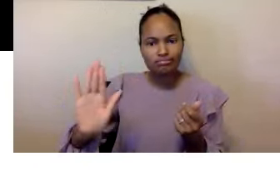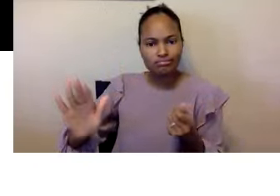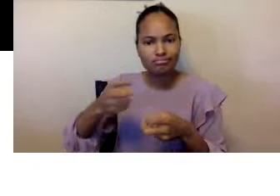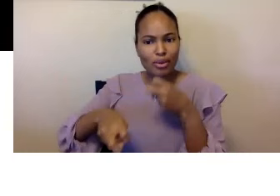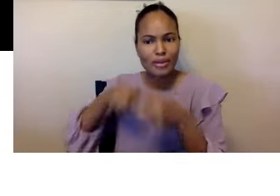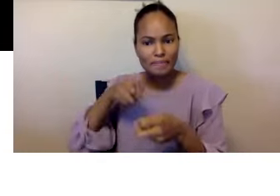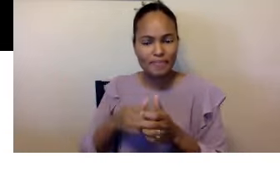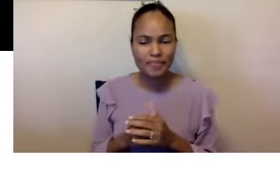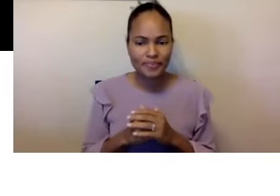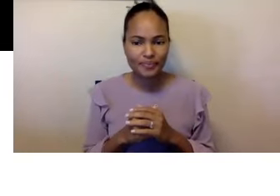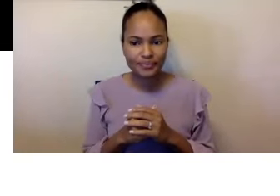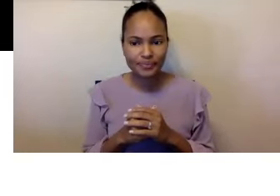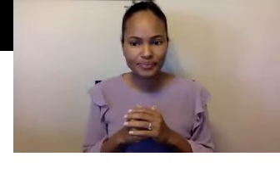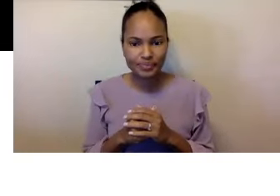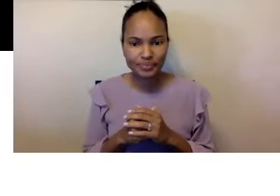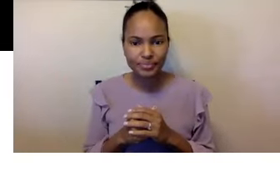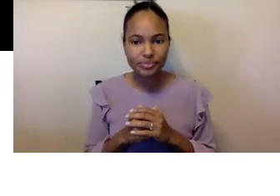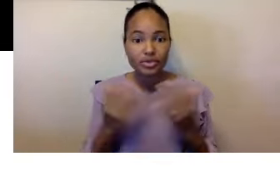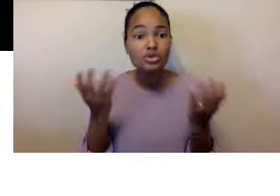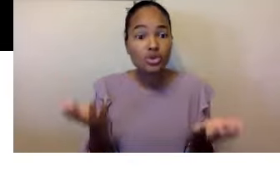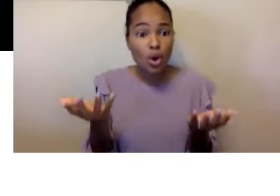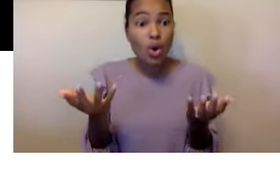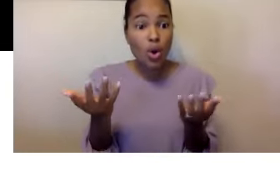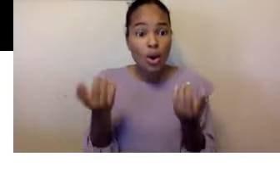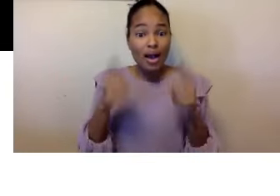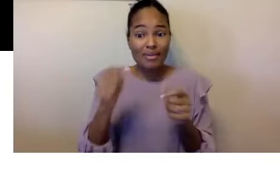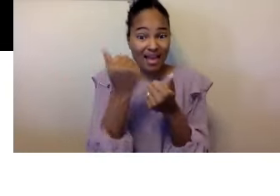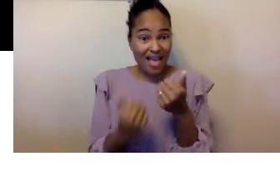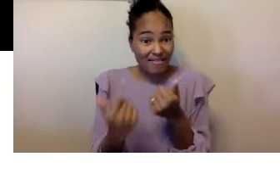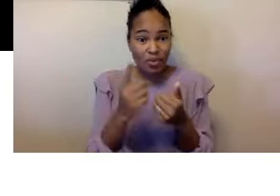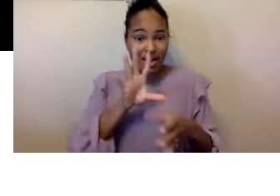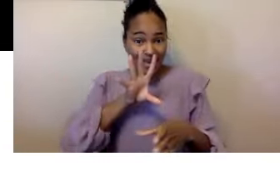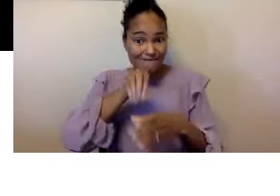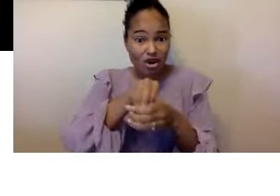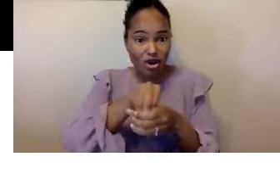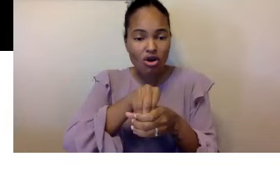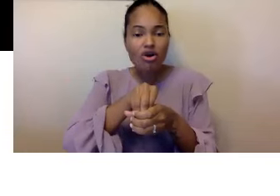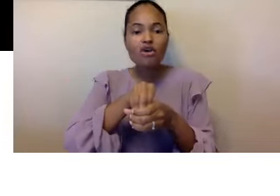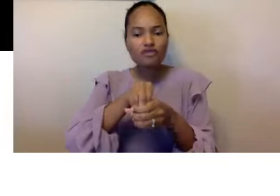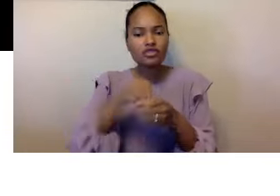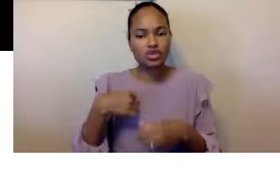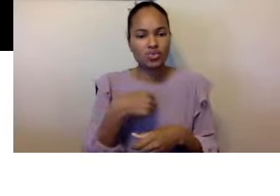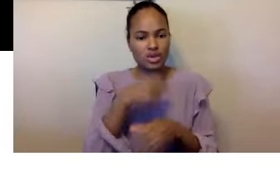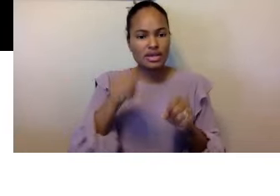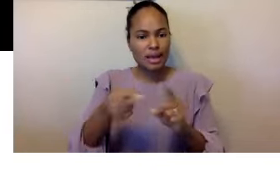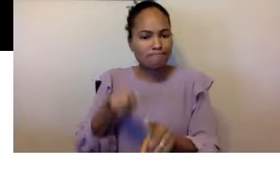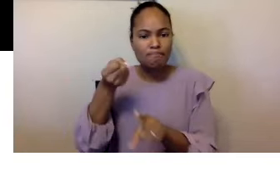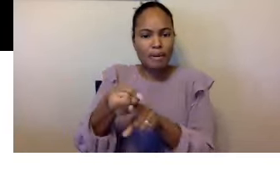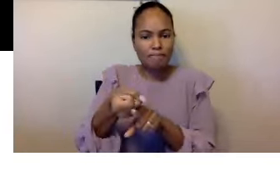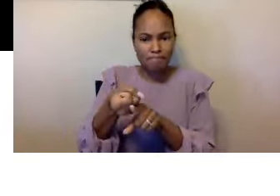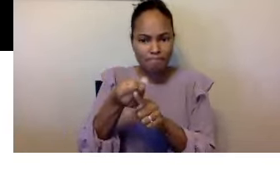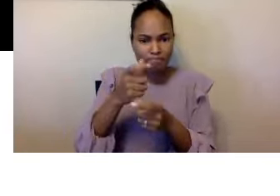local. So by pulling together everybody's voices, we can create change that's going to affect